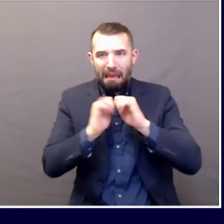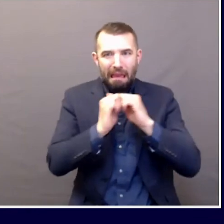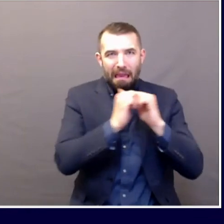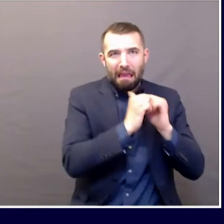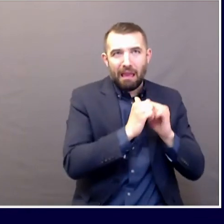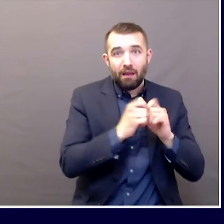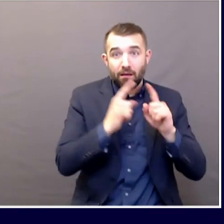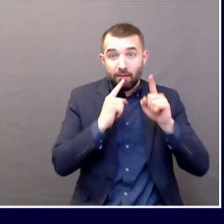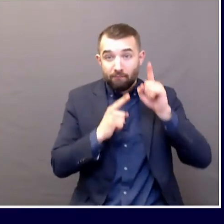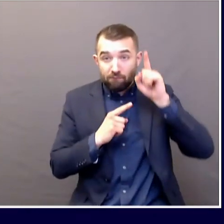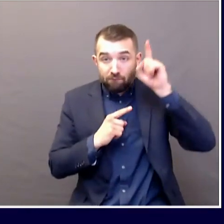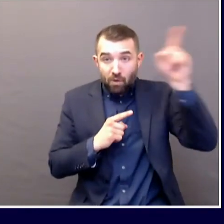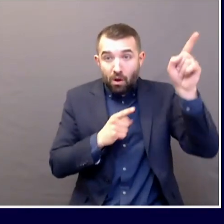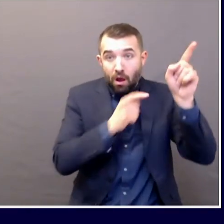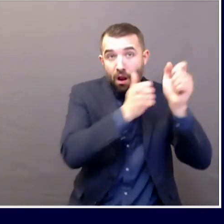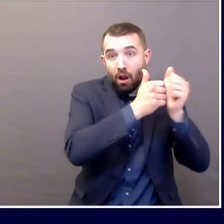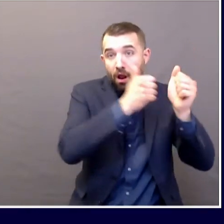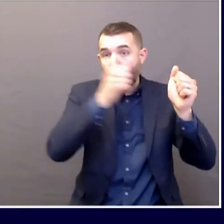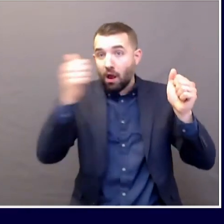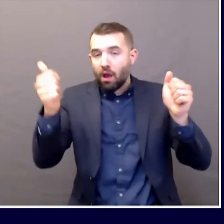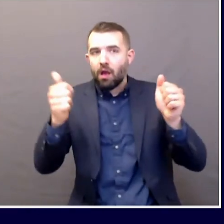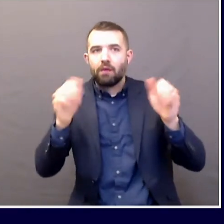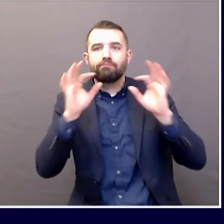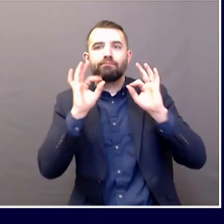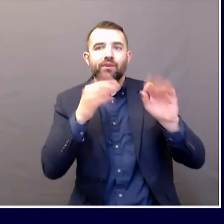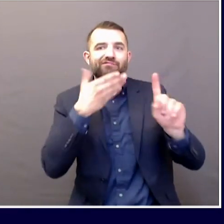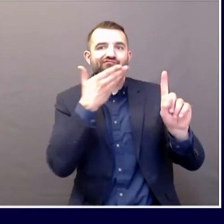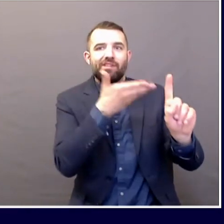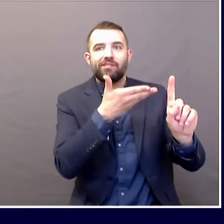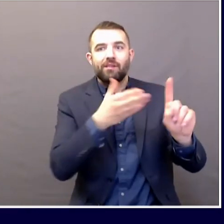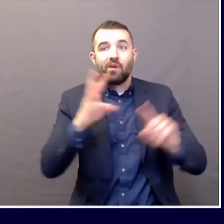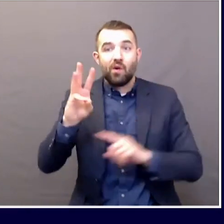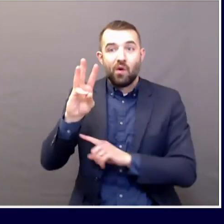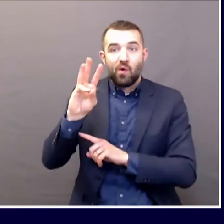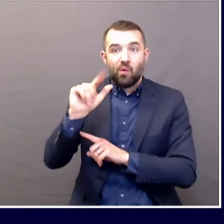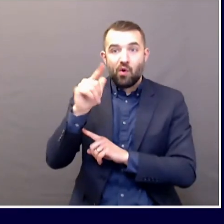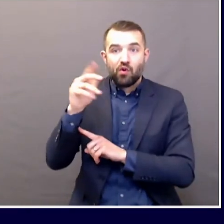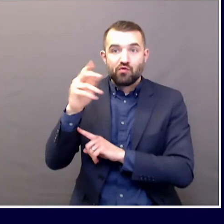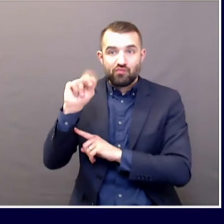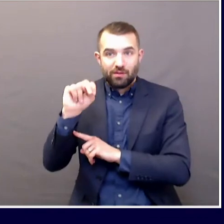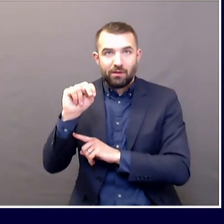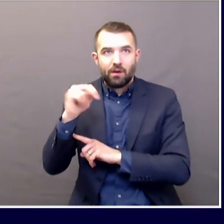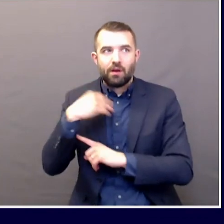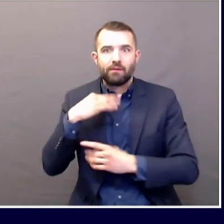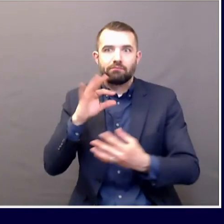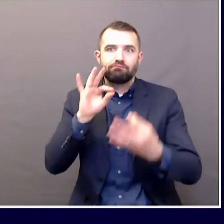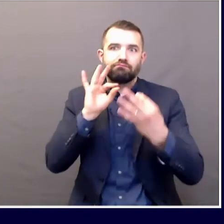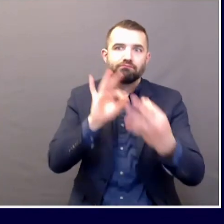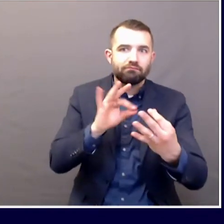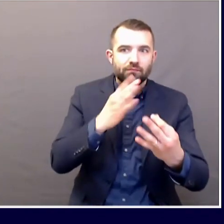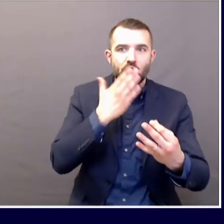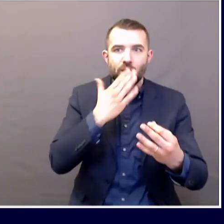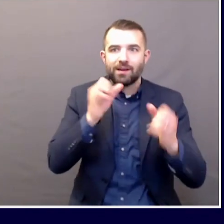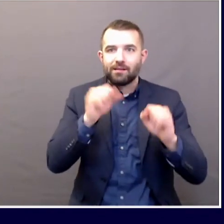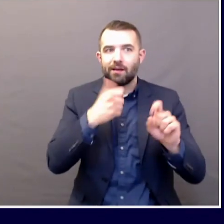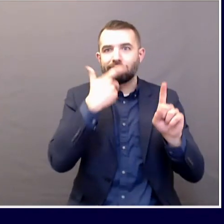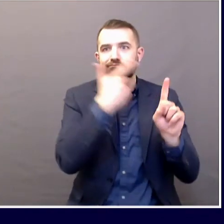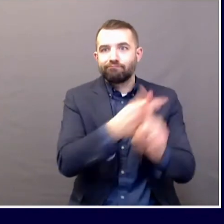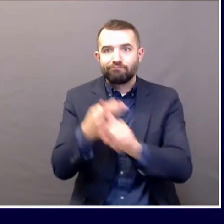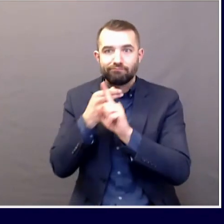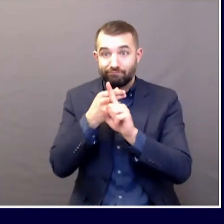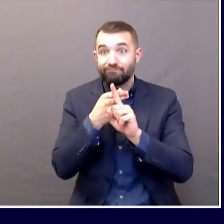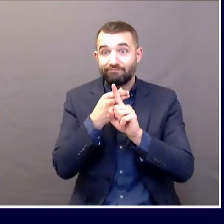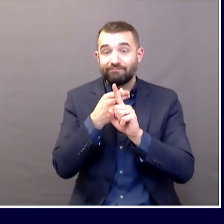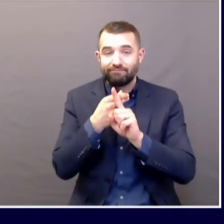our goal of vaccinating sufficient people in Oxford County, given its population size. It really, for those remote areas, has been